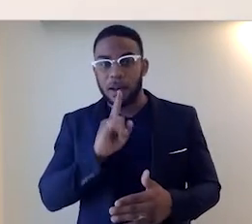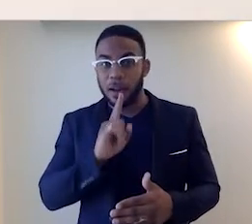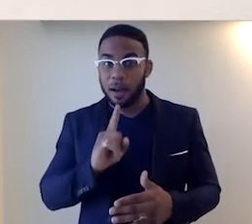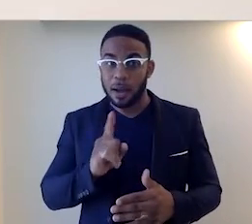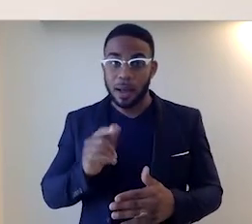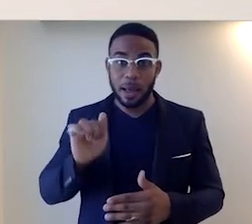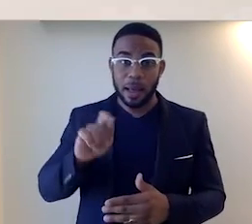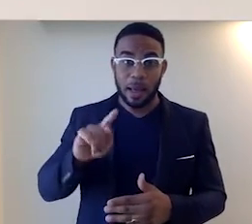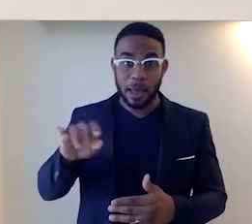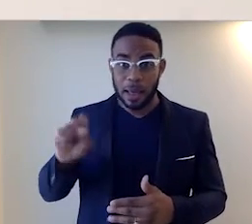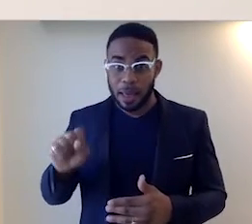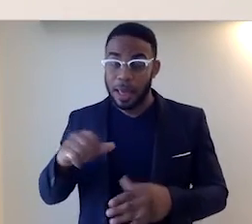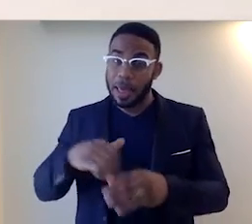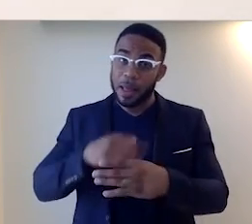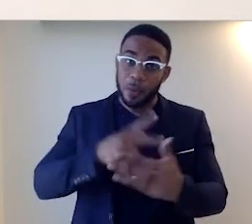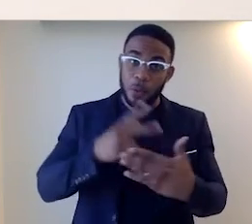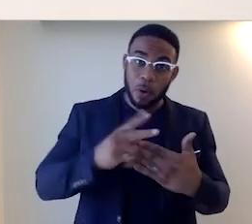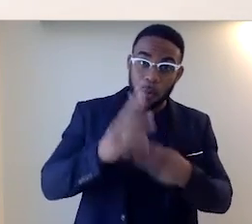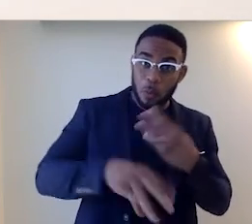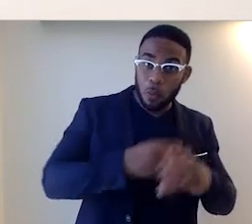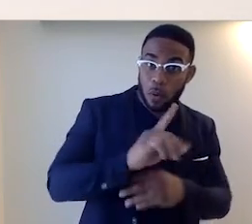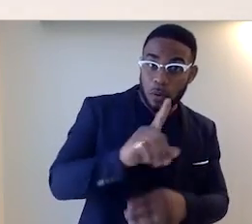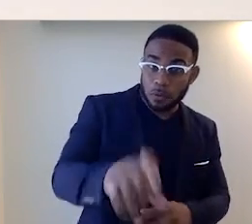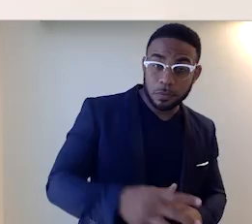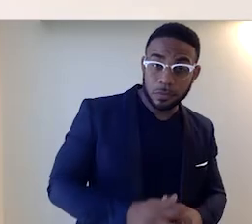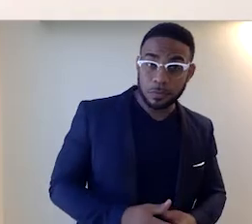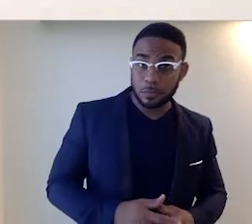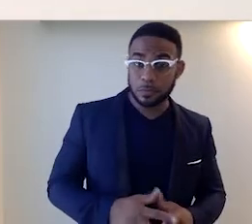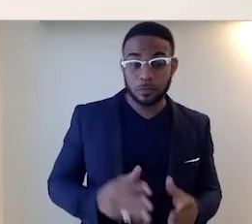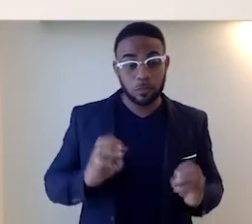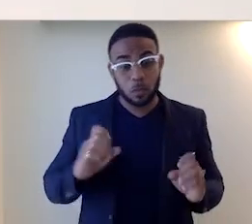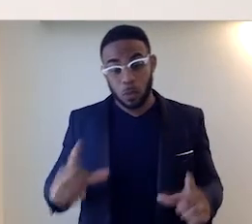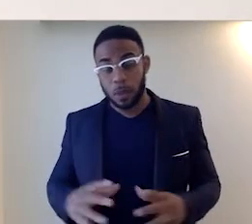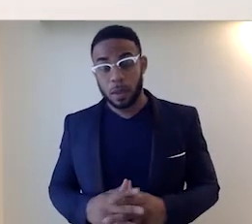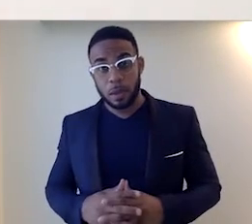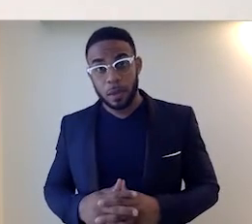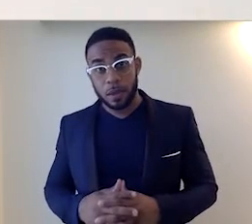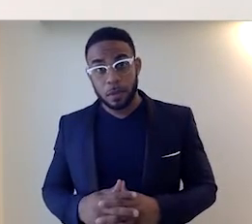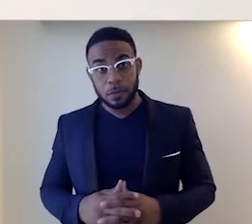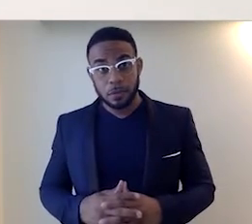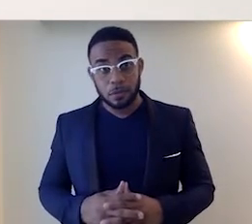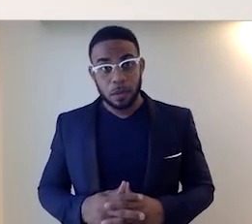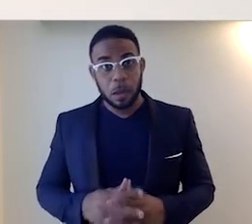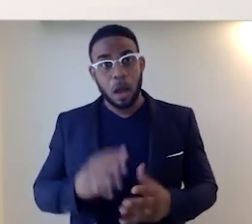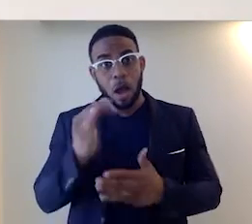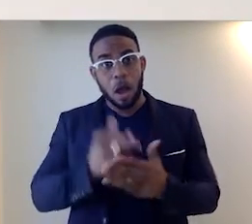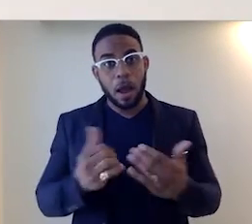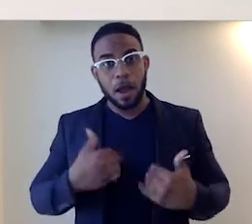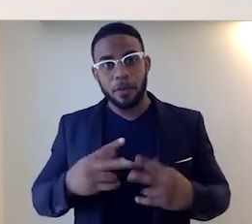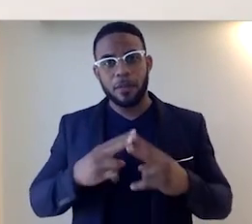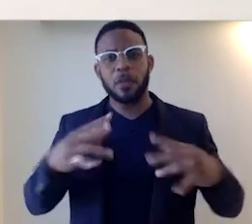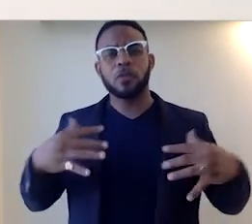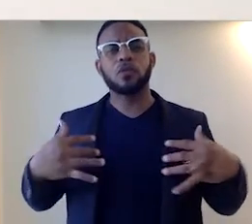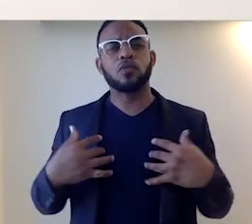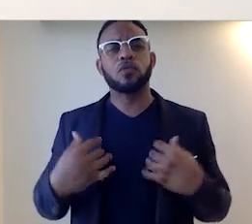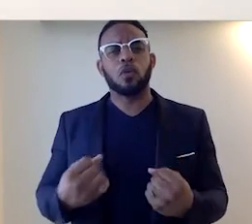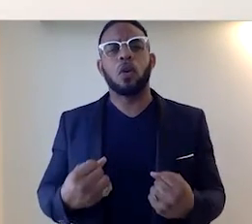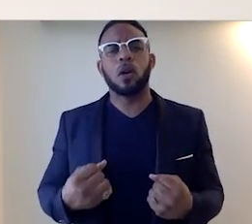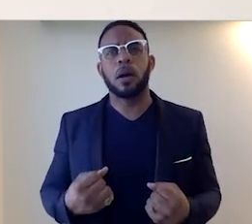assets in the programming world? Well, artists have very